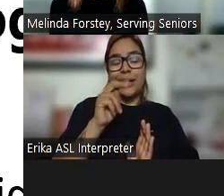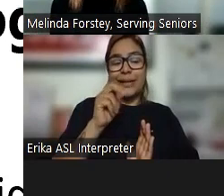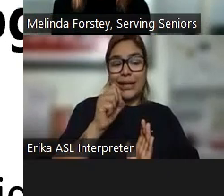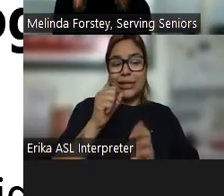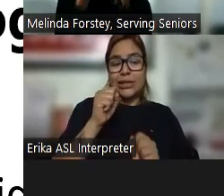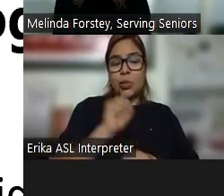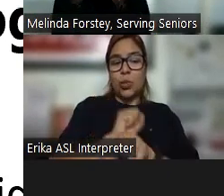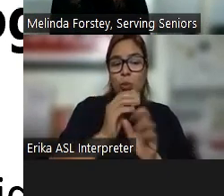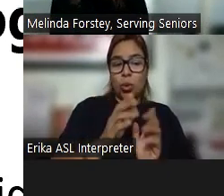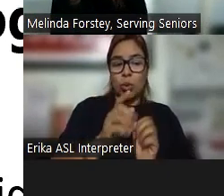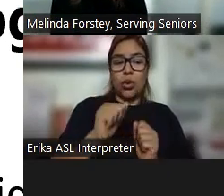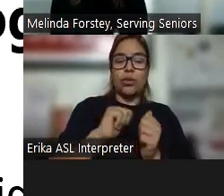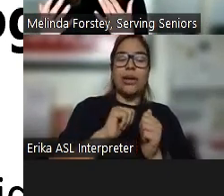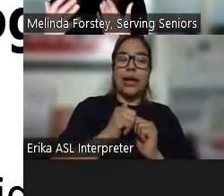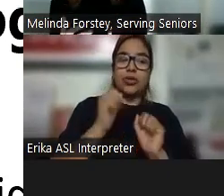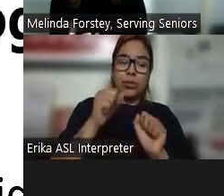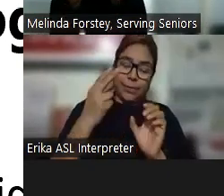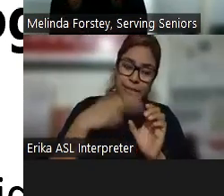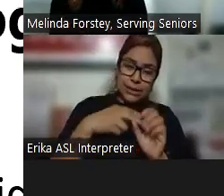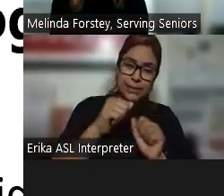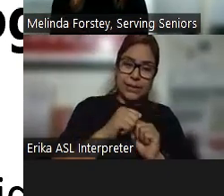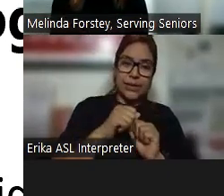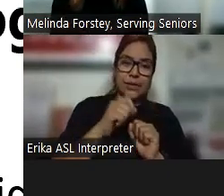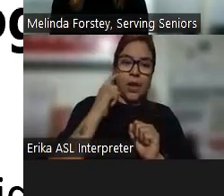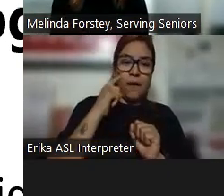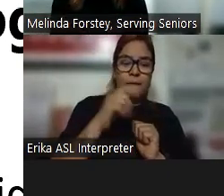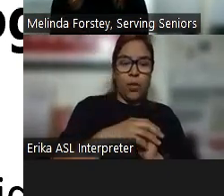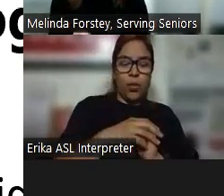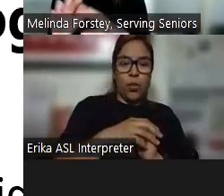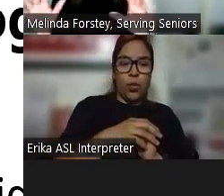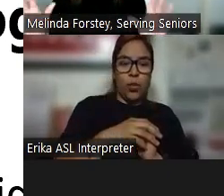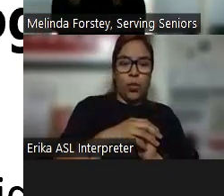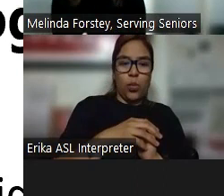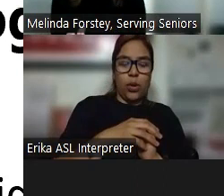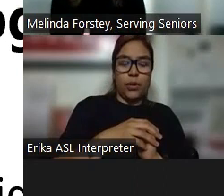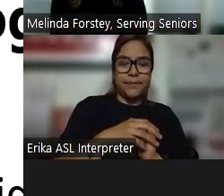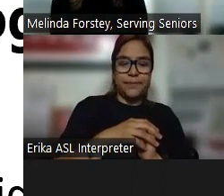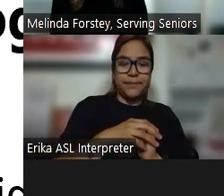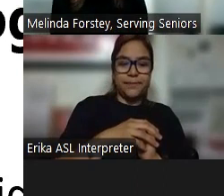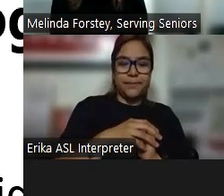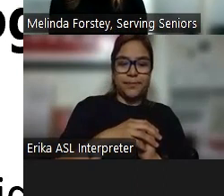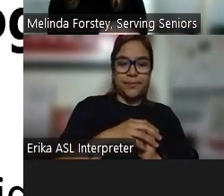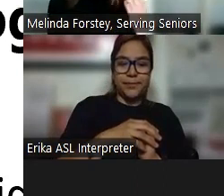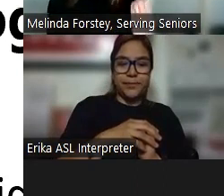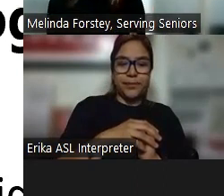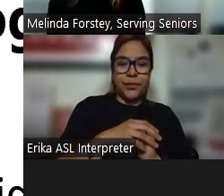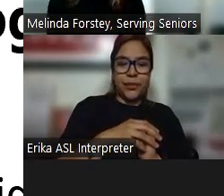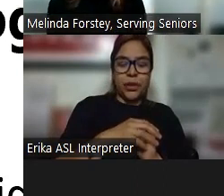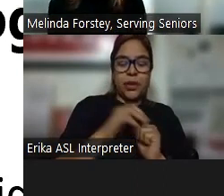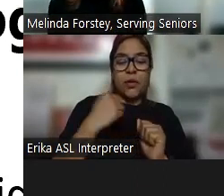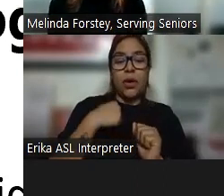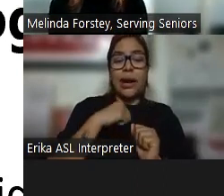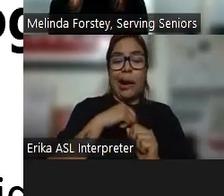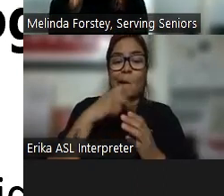participation. For serving seniors programs, we are focused primarily on urban areas. And for the